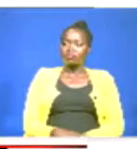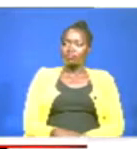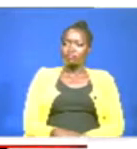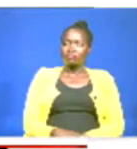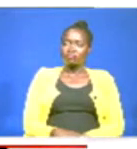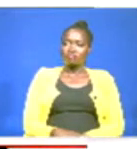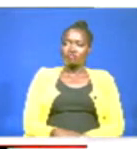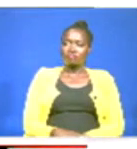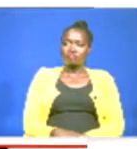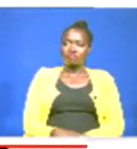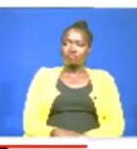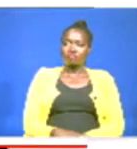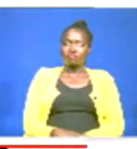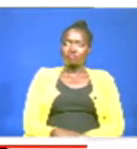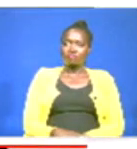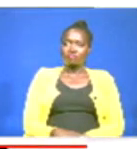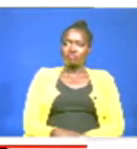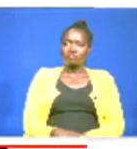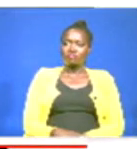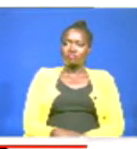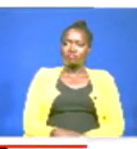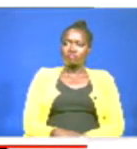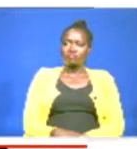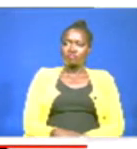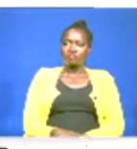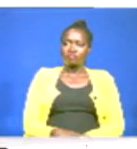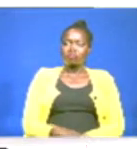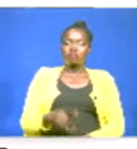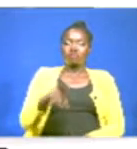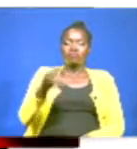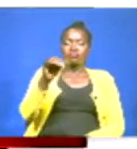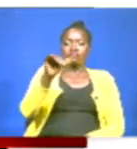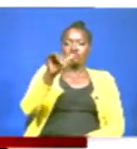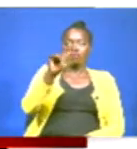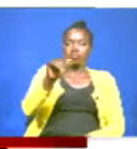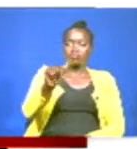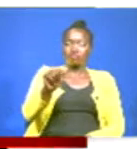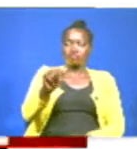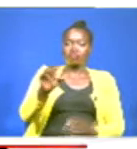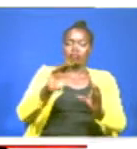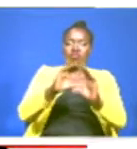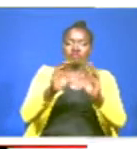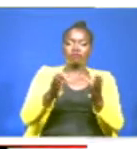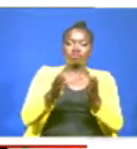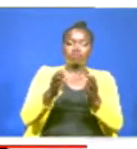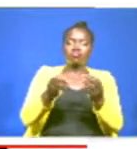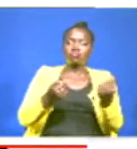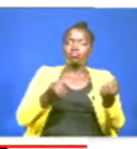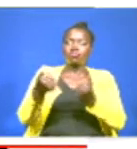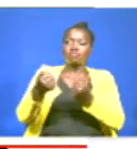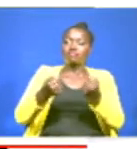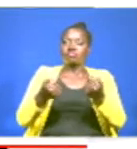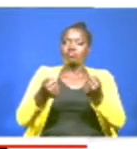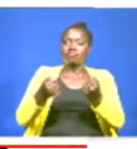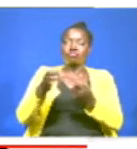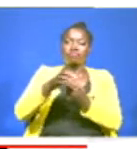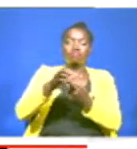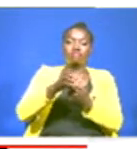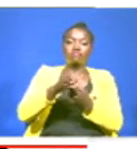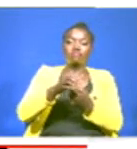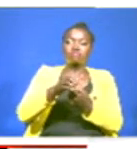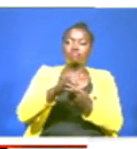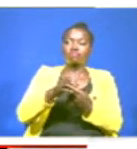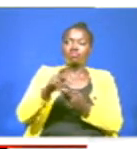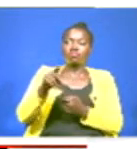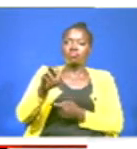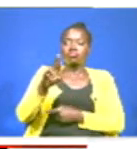Thank you, Karanja, for that report. Moving on, Toyota Gazoo Racing World Rally Team Speedsters, led by champion Kale Rovanpera, will